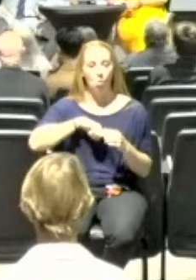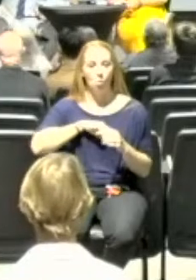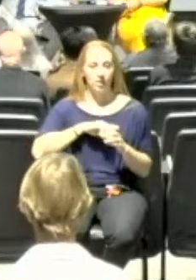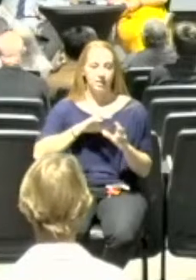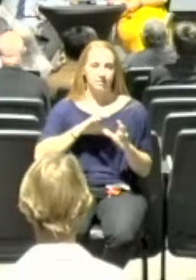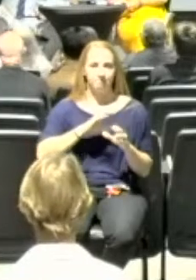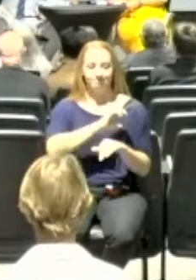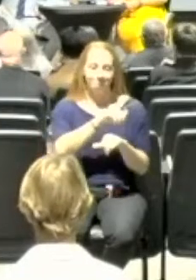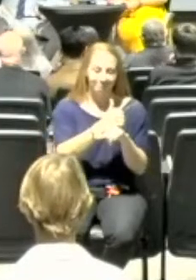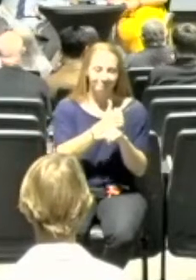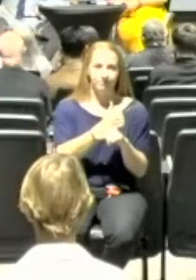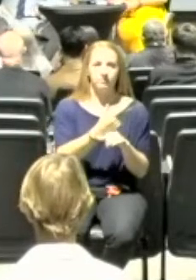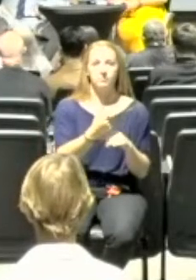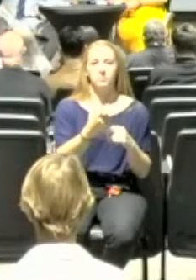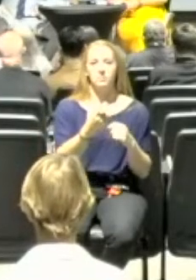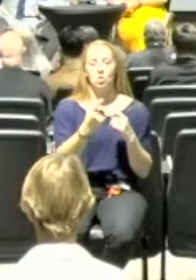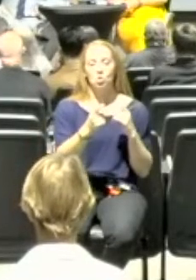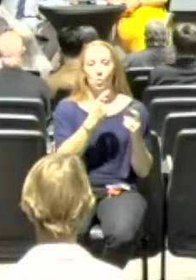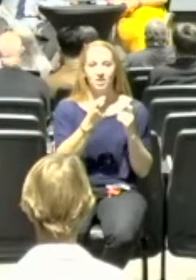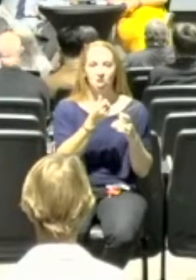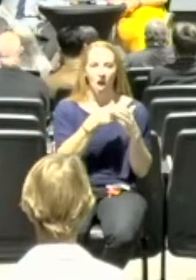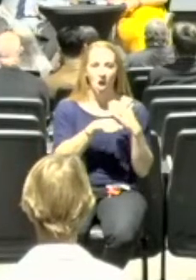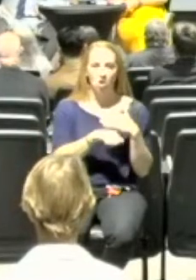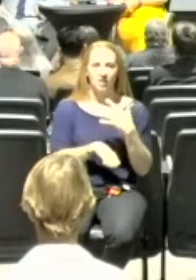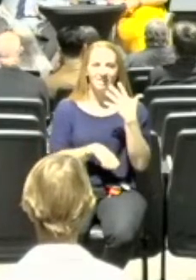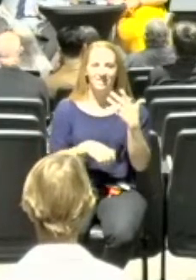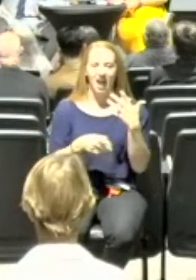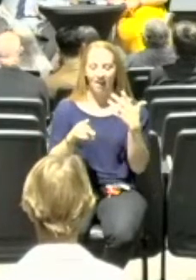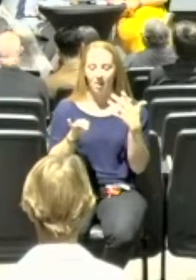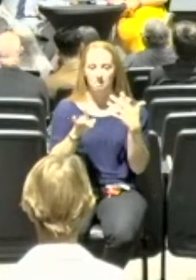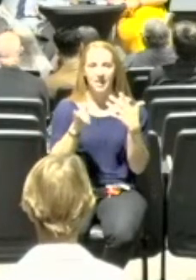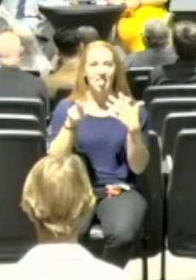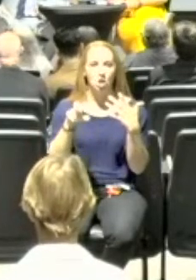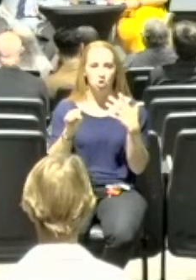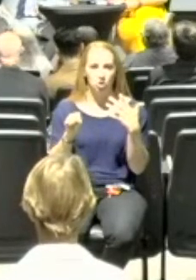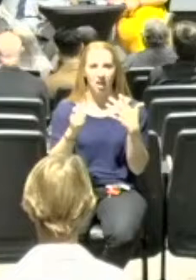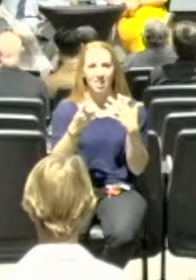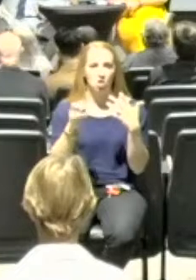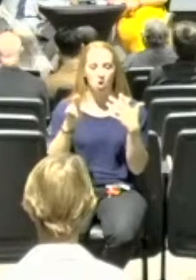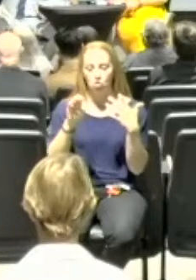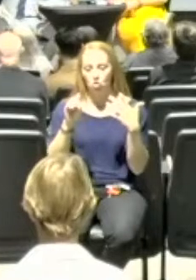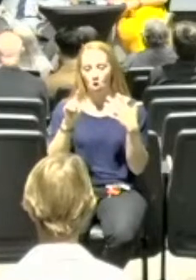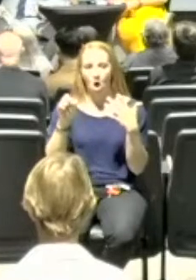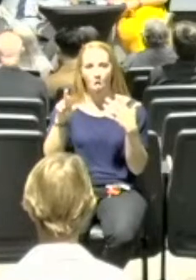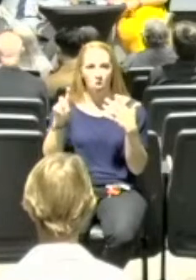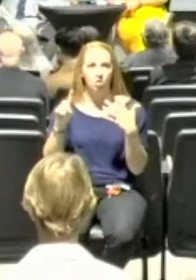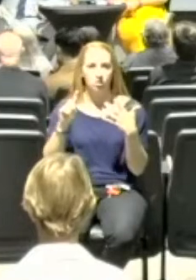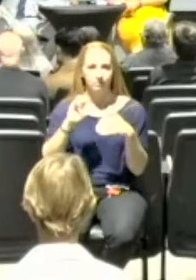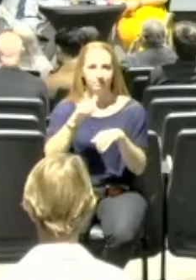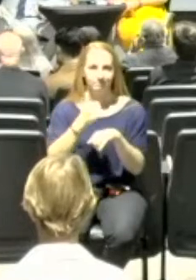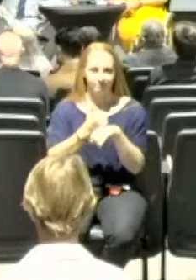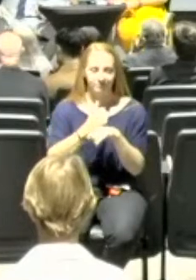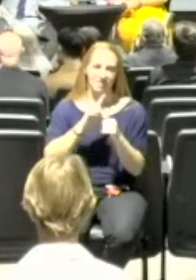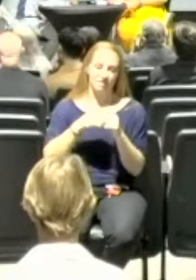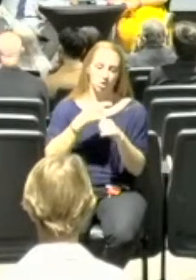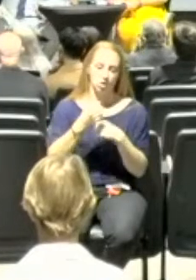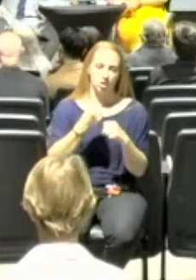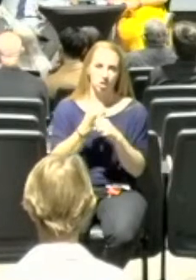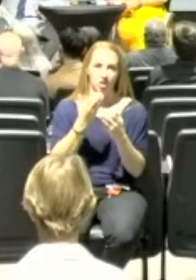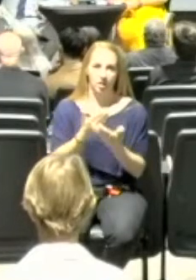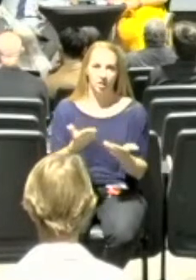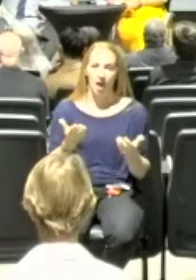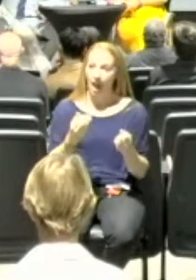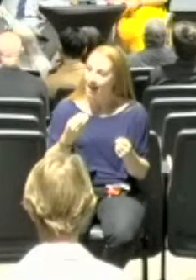the questions was under the five pillars that Dr. Pollard worked on in her first year here. And happy